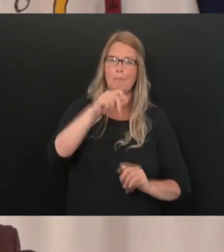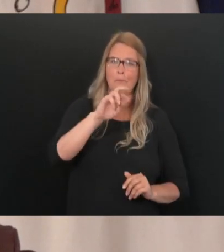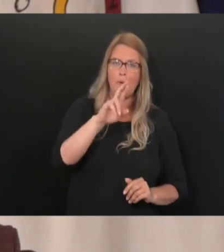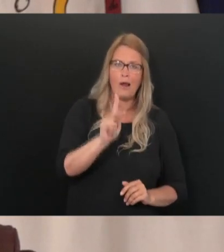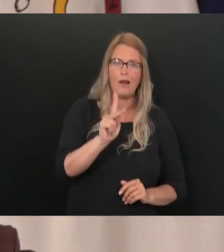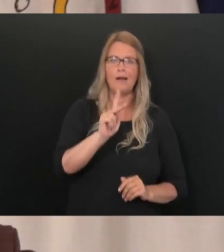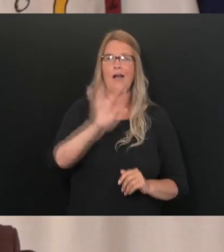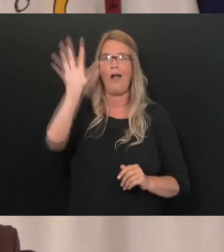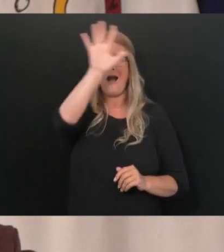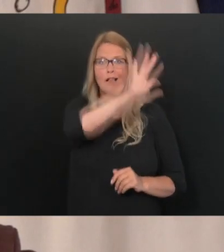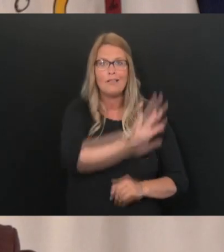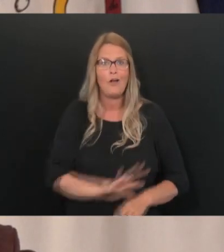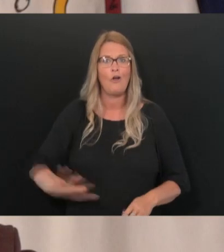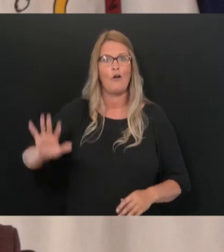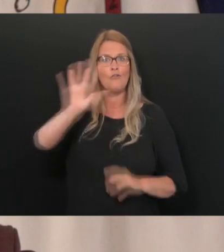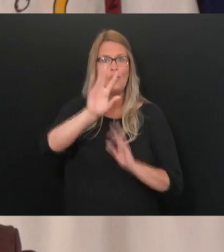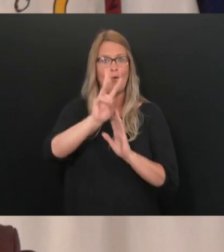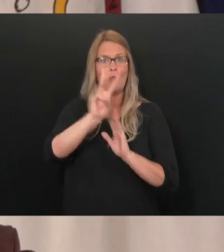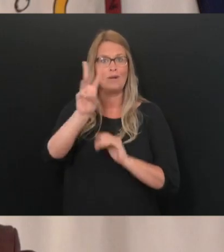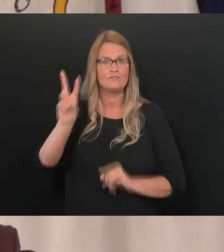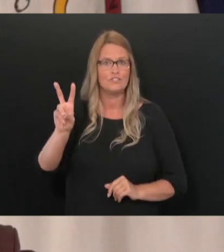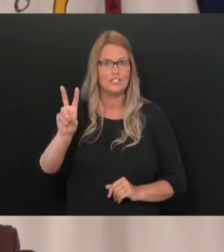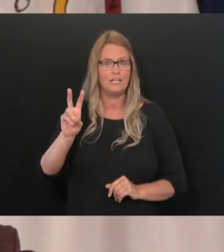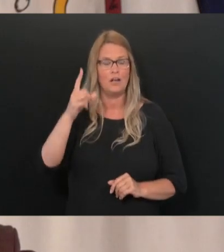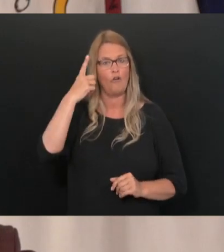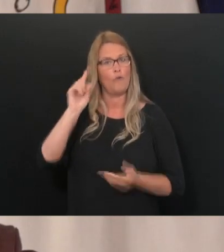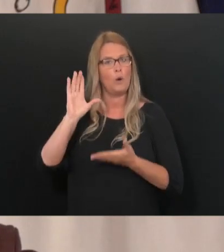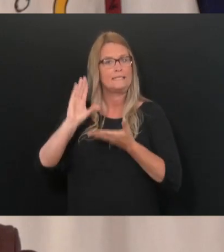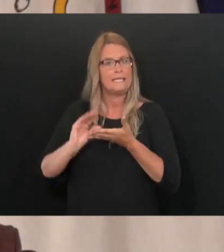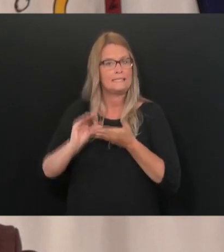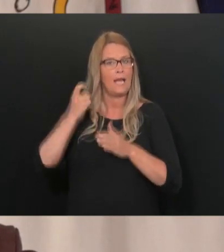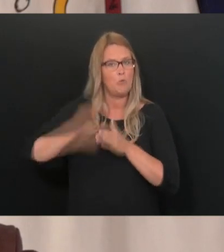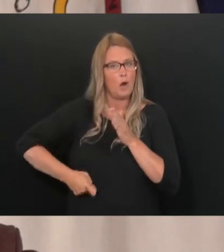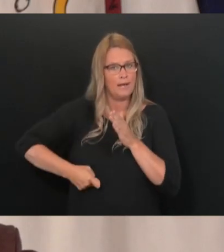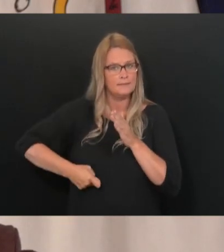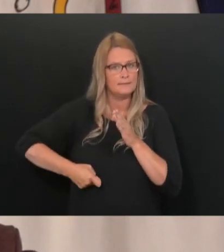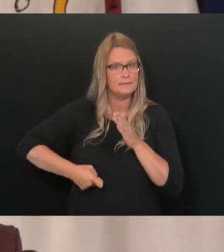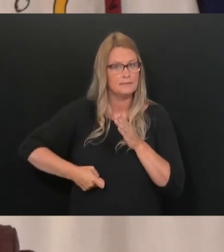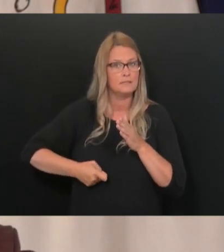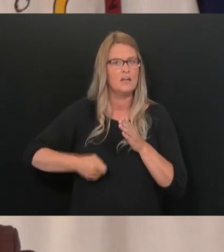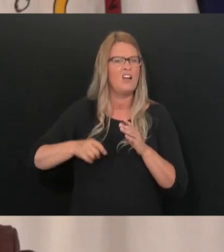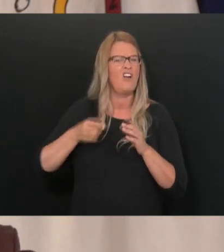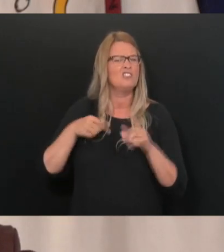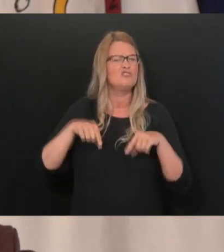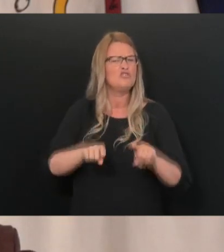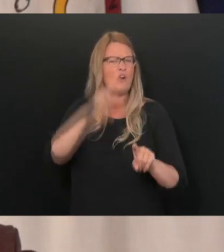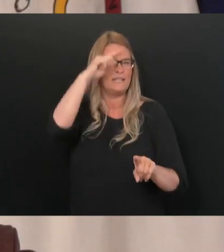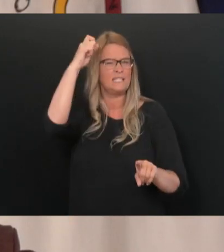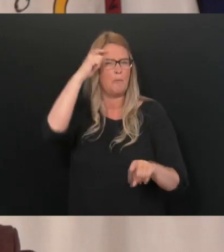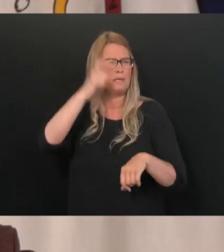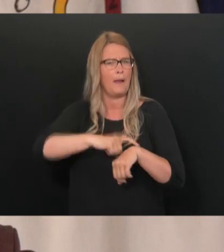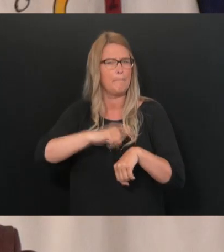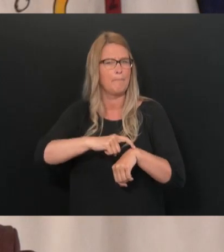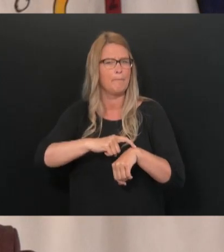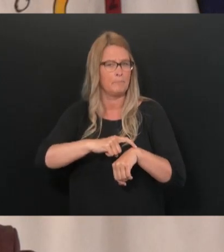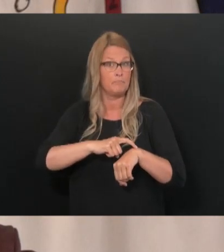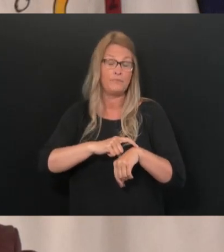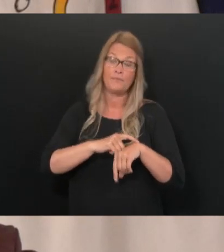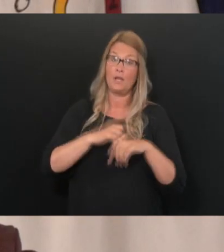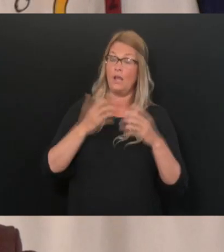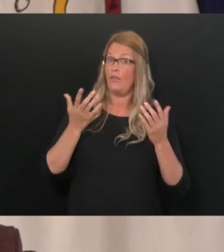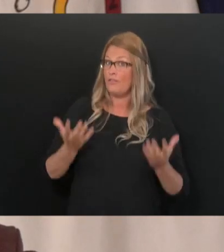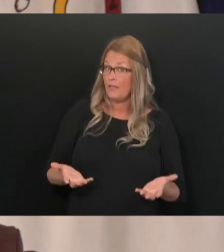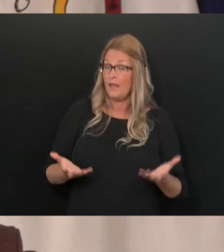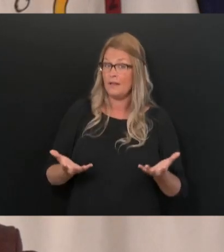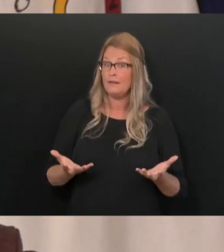all over West Virginia at a discount, and through the course of the summer, and so